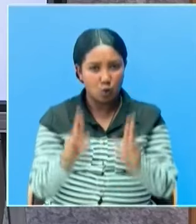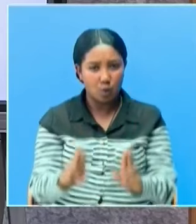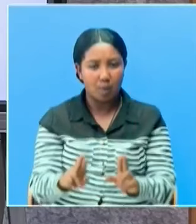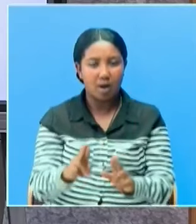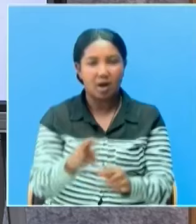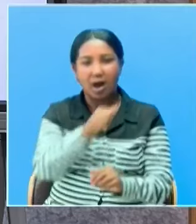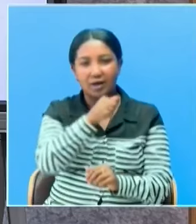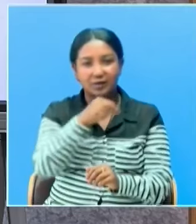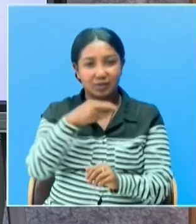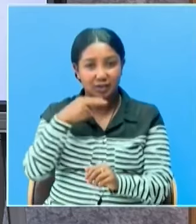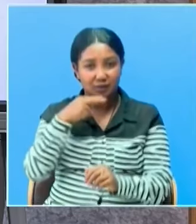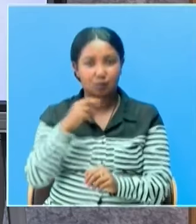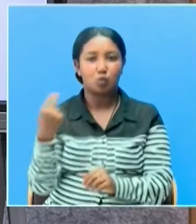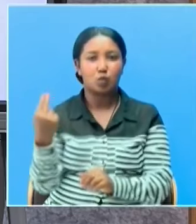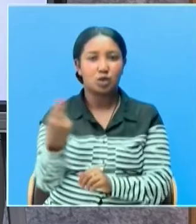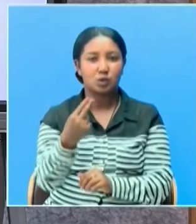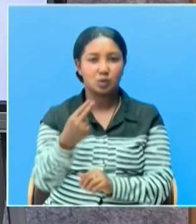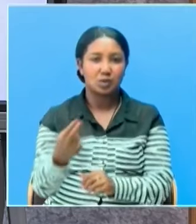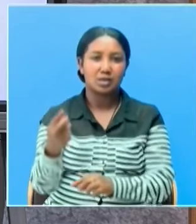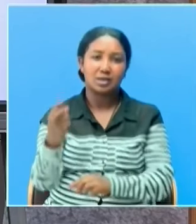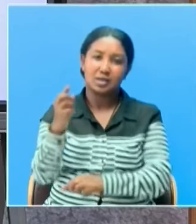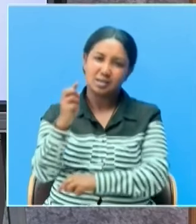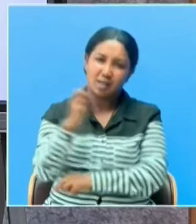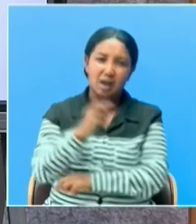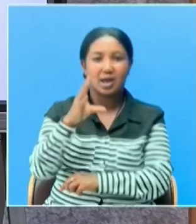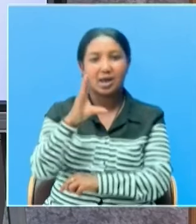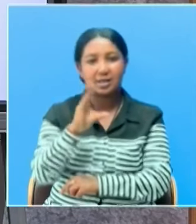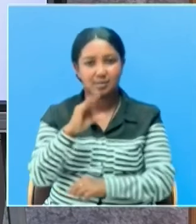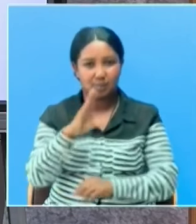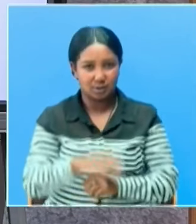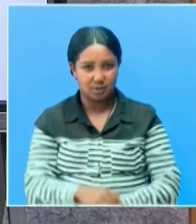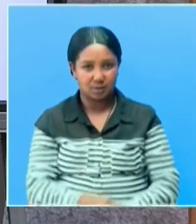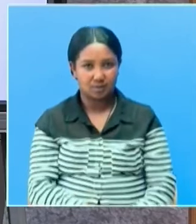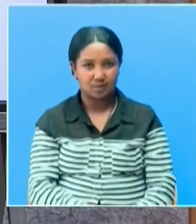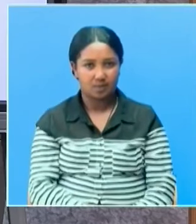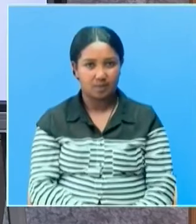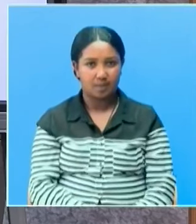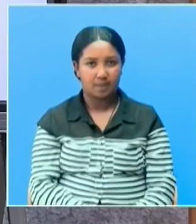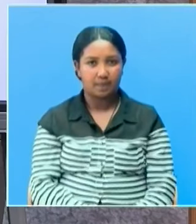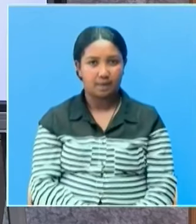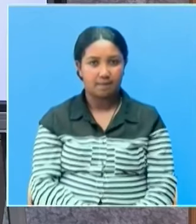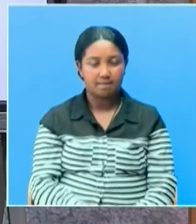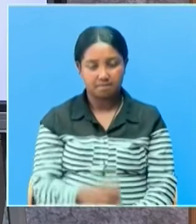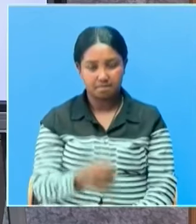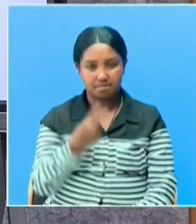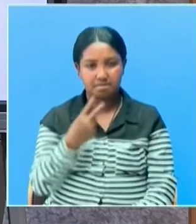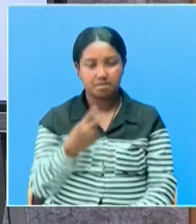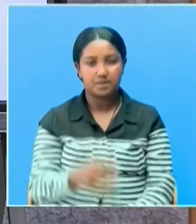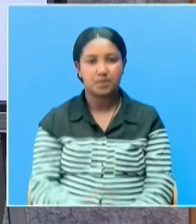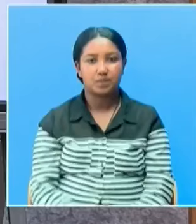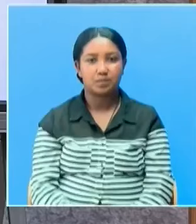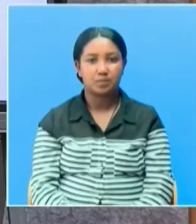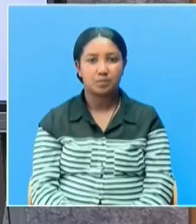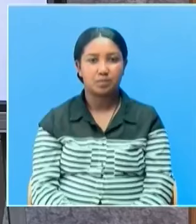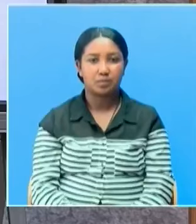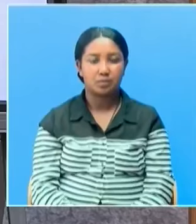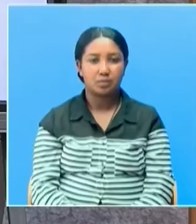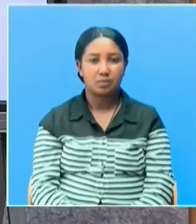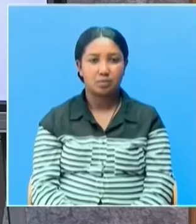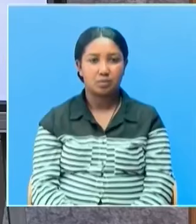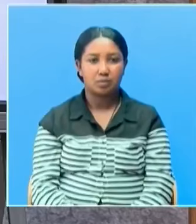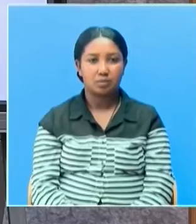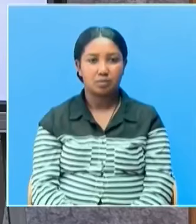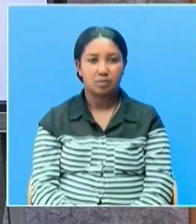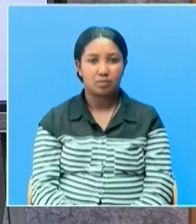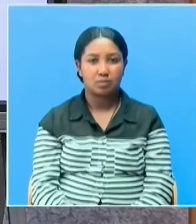adjective that we use in our daily speech. Okay? Come on here, students. When we